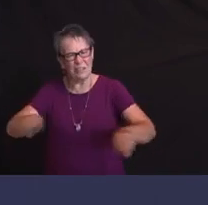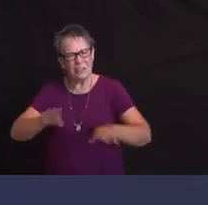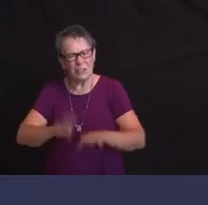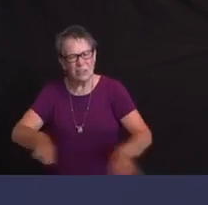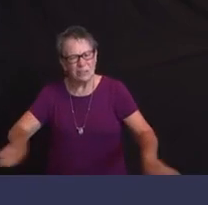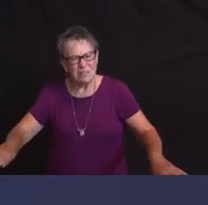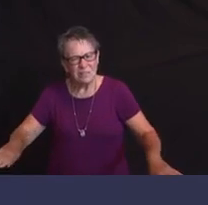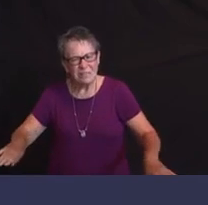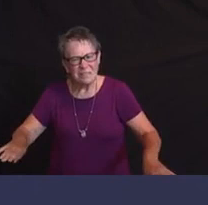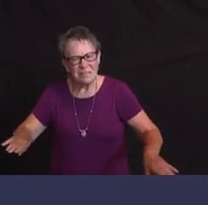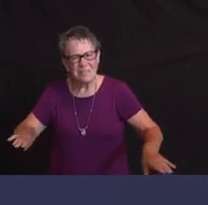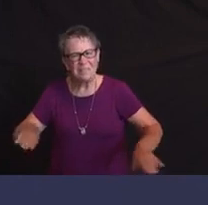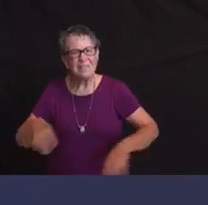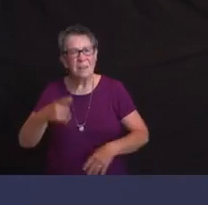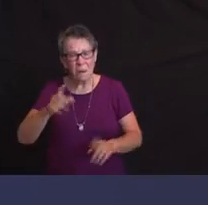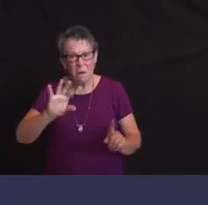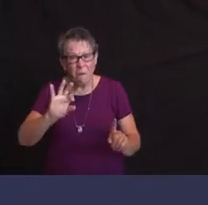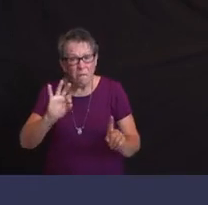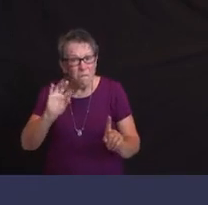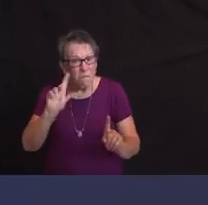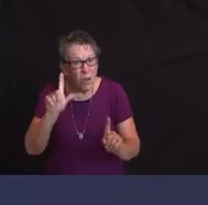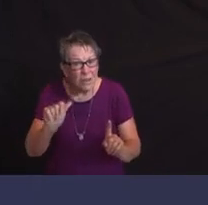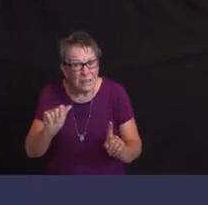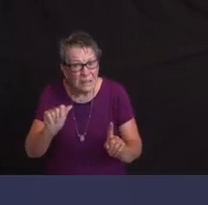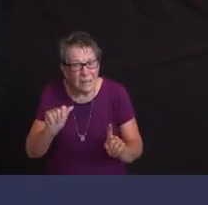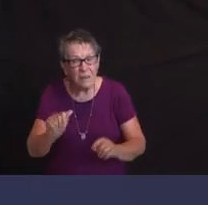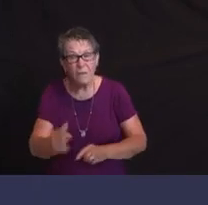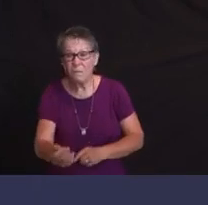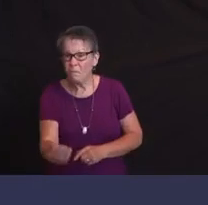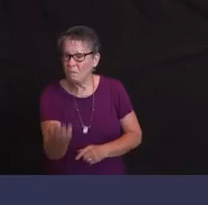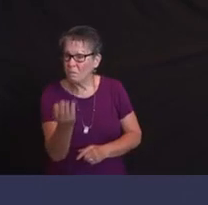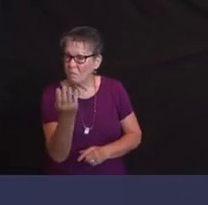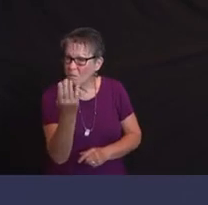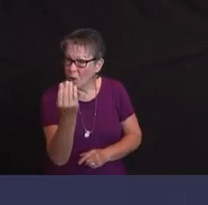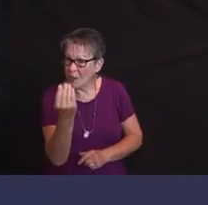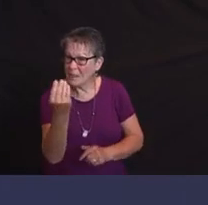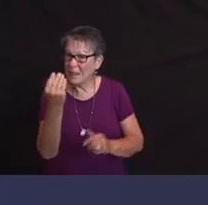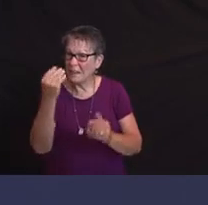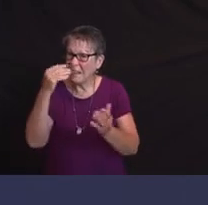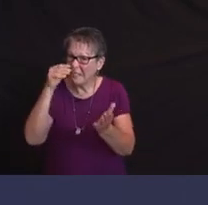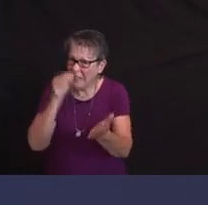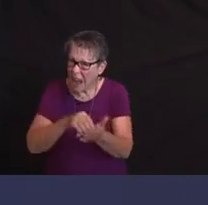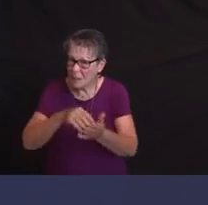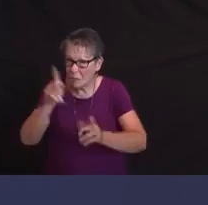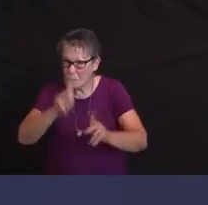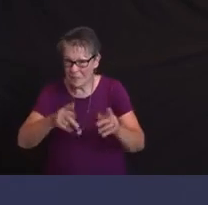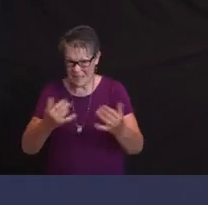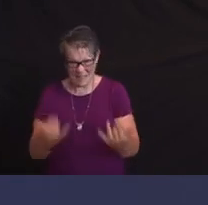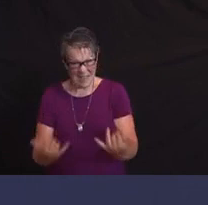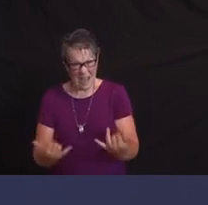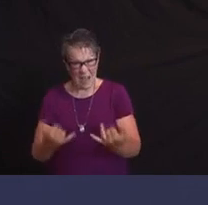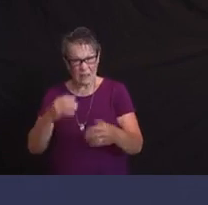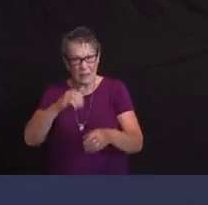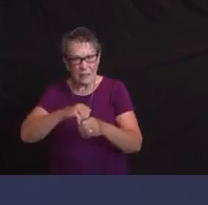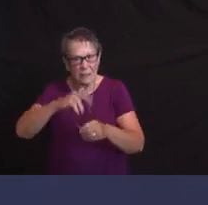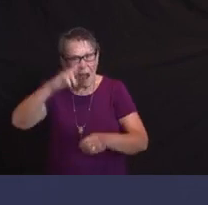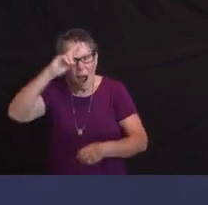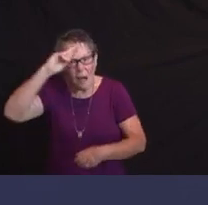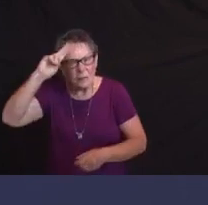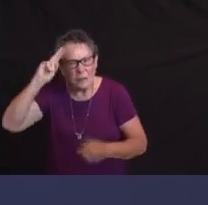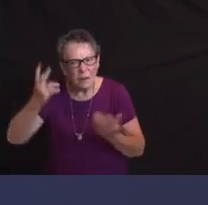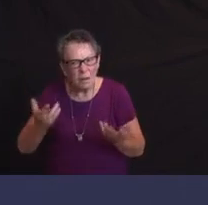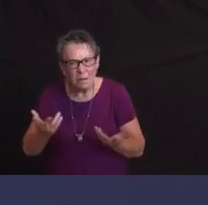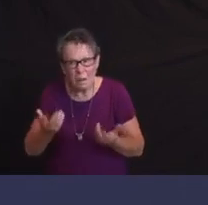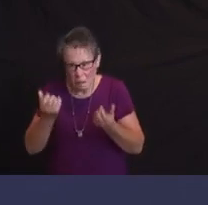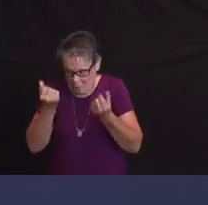Judy, 174 of whom are kids in the pediatric category. It's jaw-dropping. We pray for each